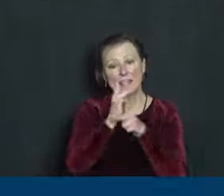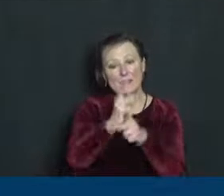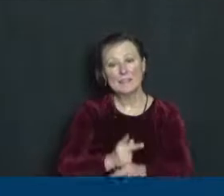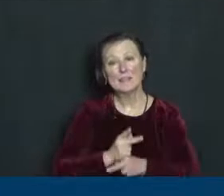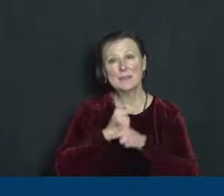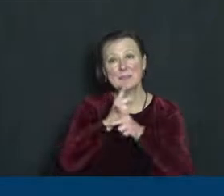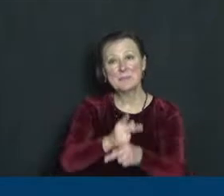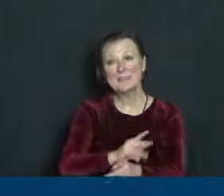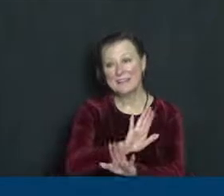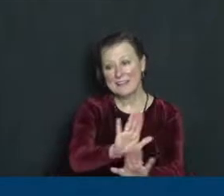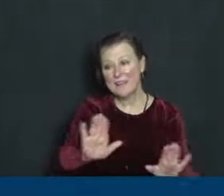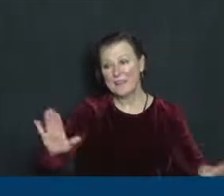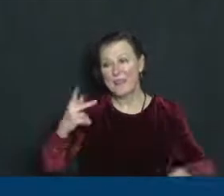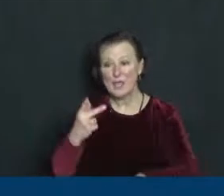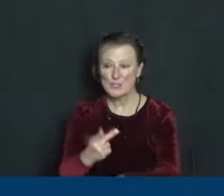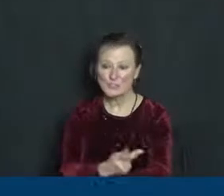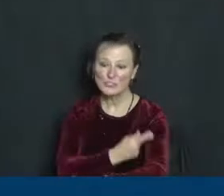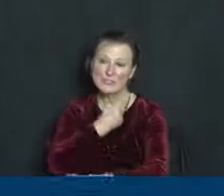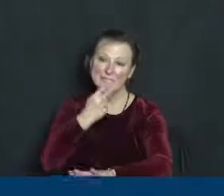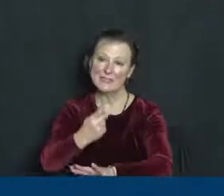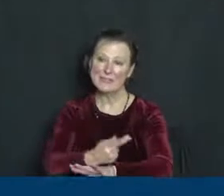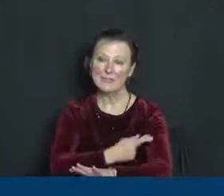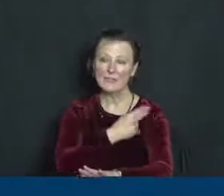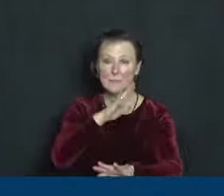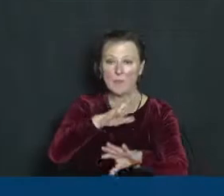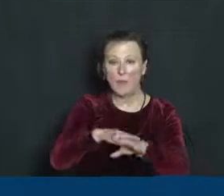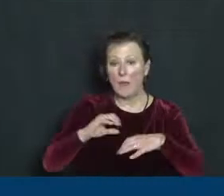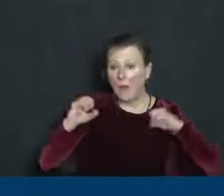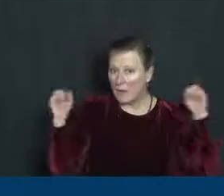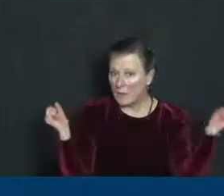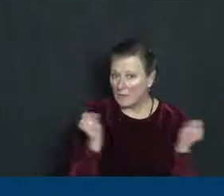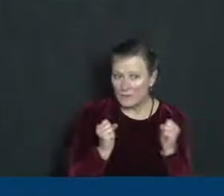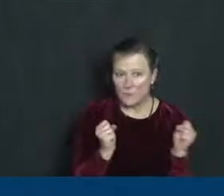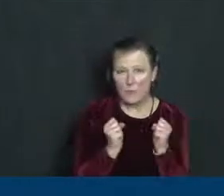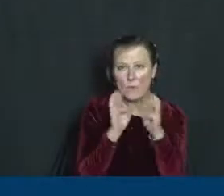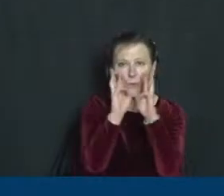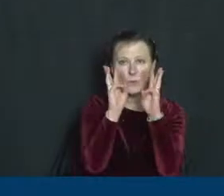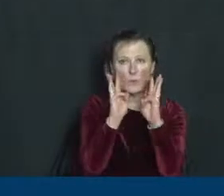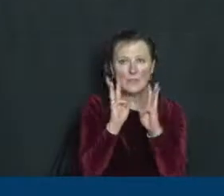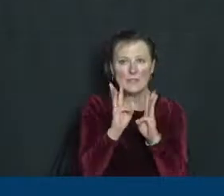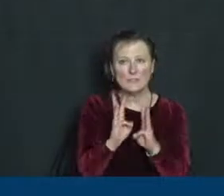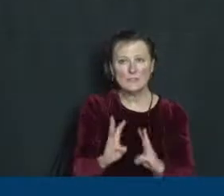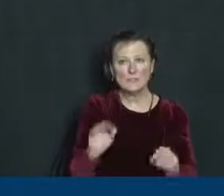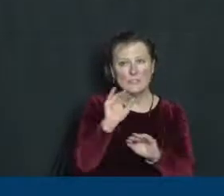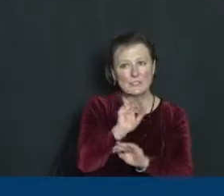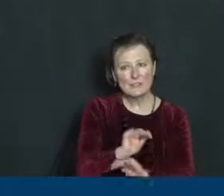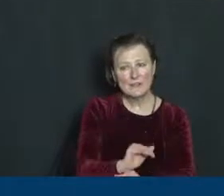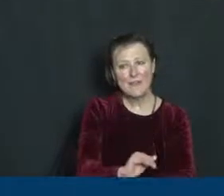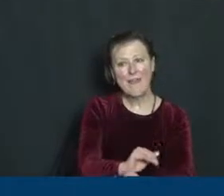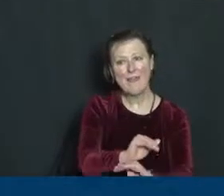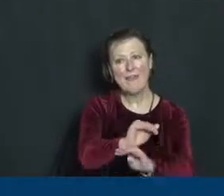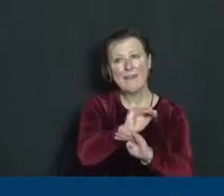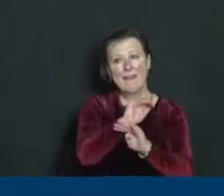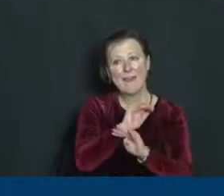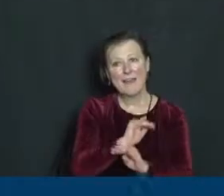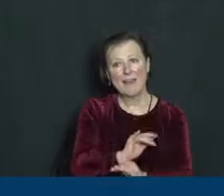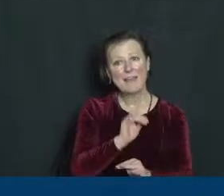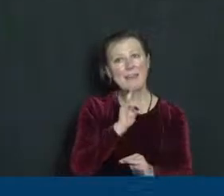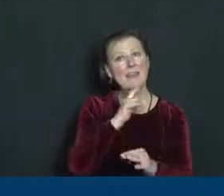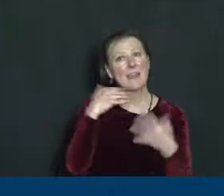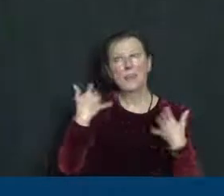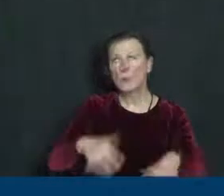lay keeping their sheep on a cold winter's